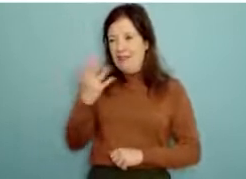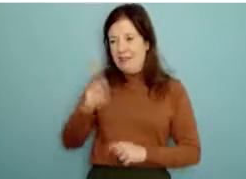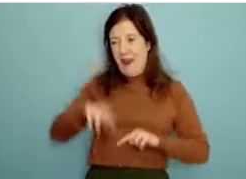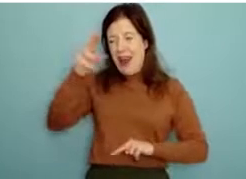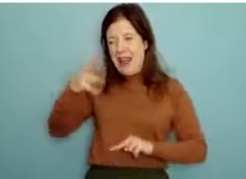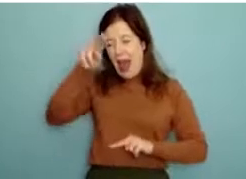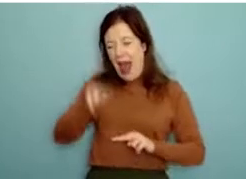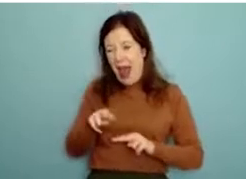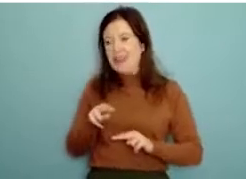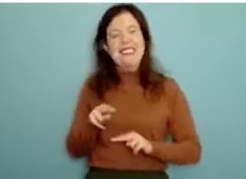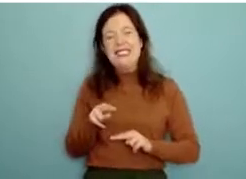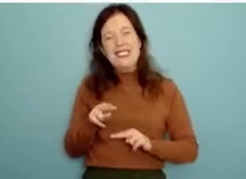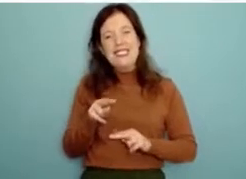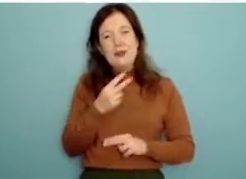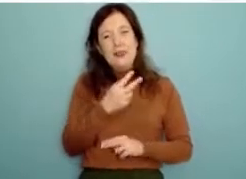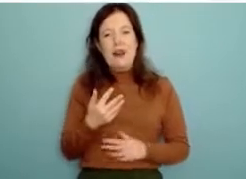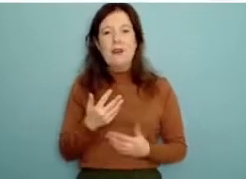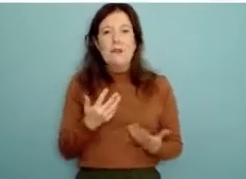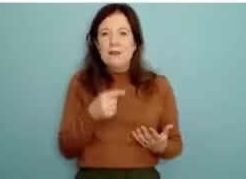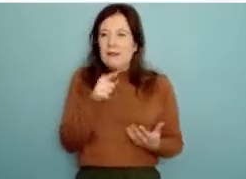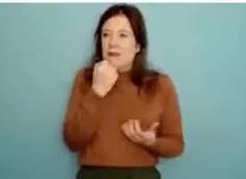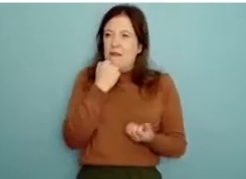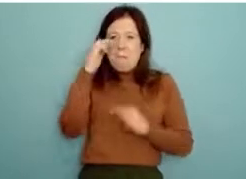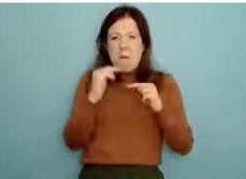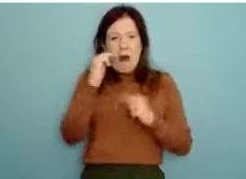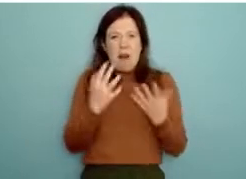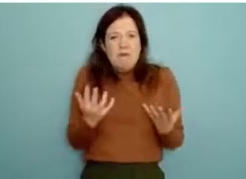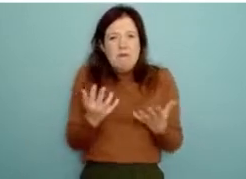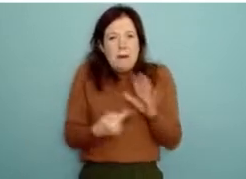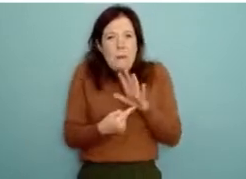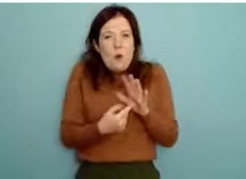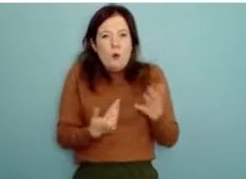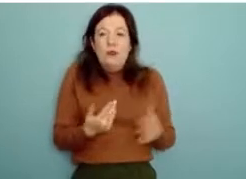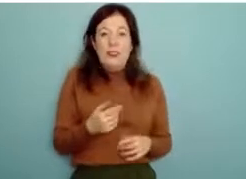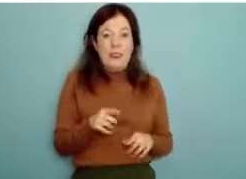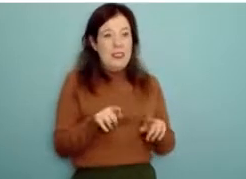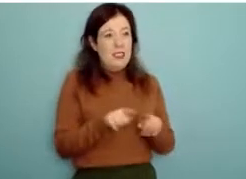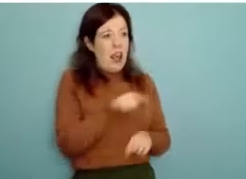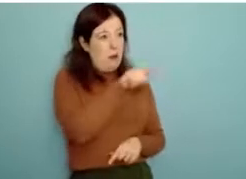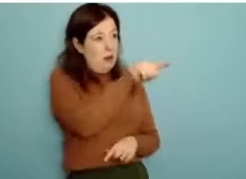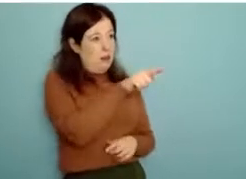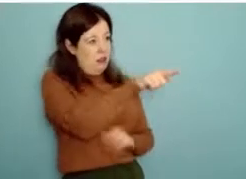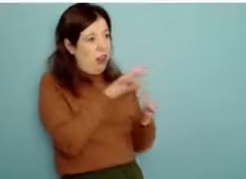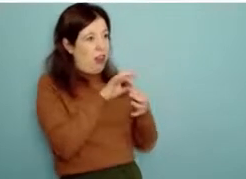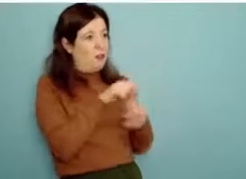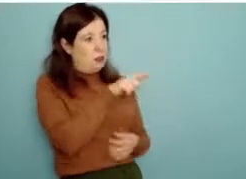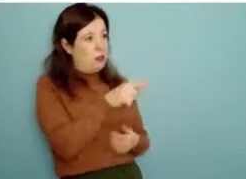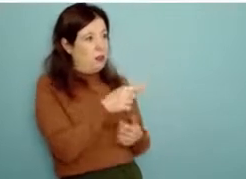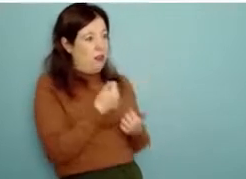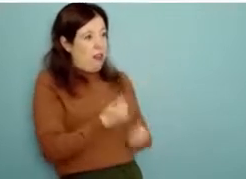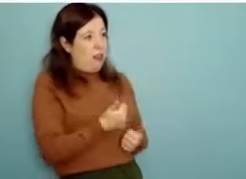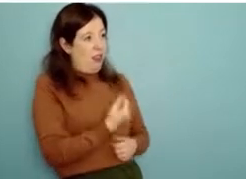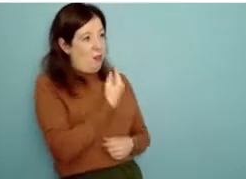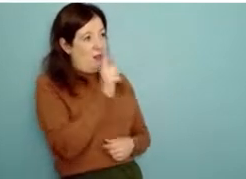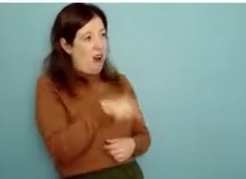than I'd like to say as you walk through the door, oh, you're a 1 out of 10 or a 5 out of 10, for example, because